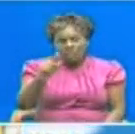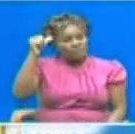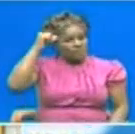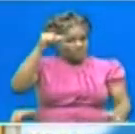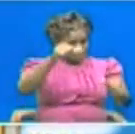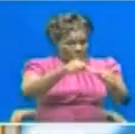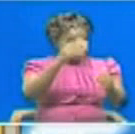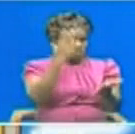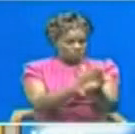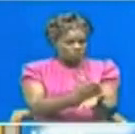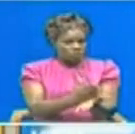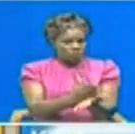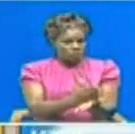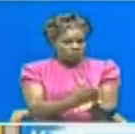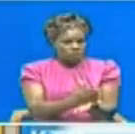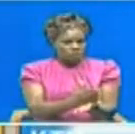recall that